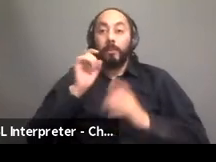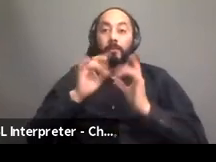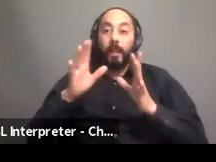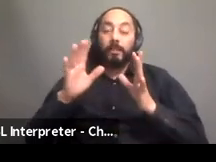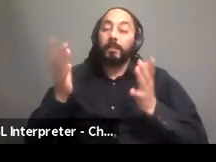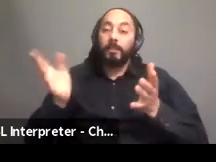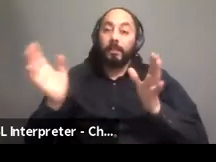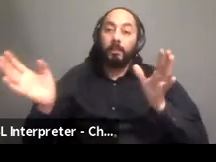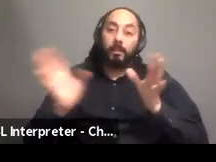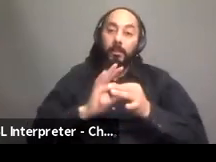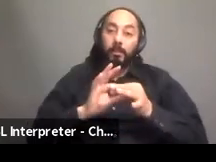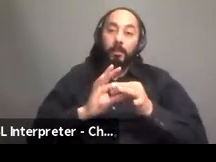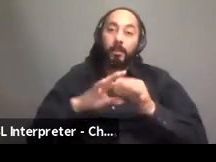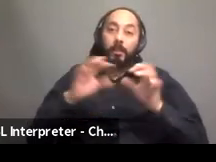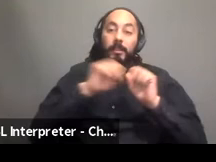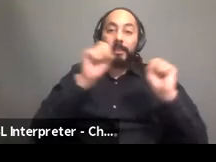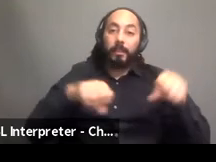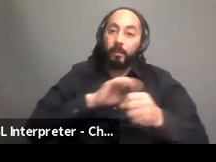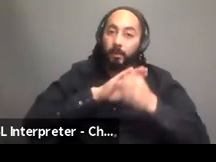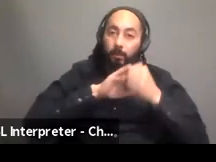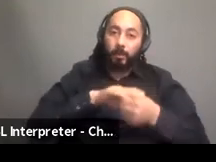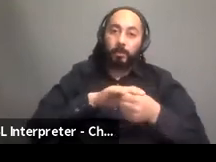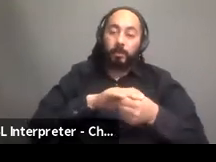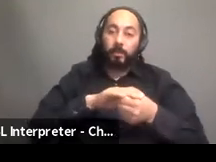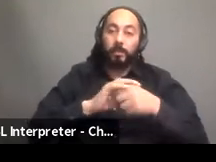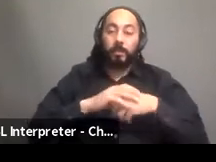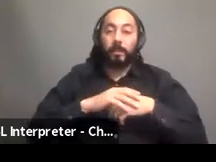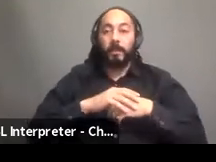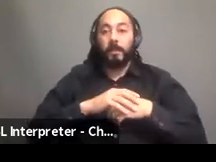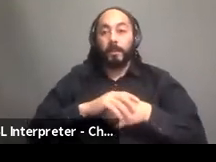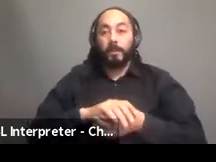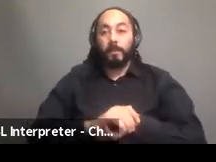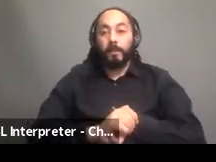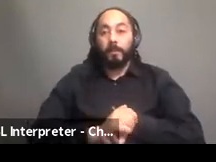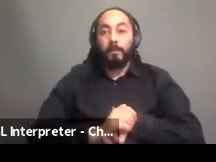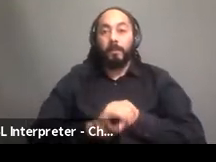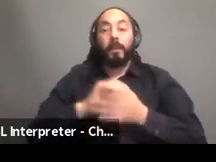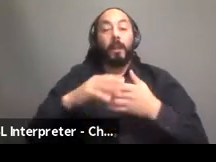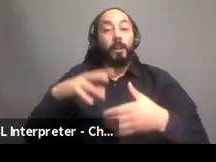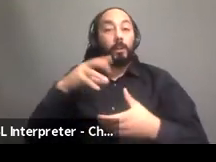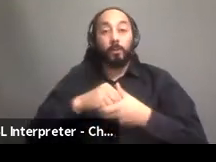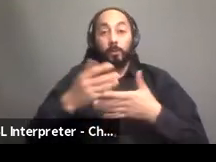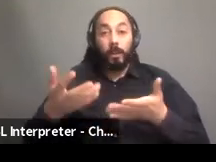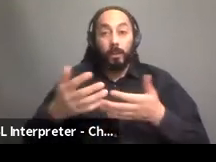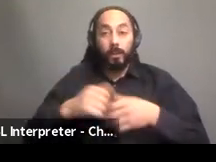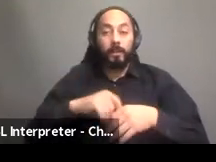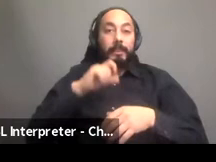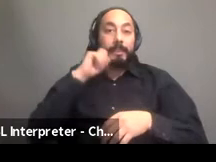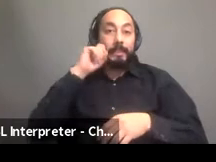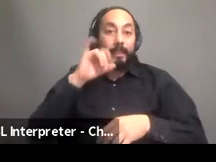to acts of systemic oppression, including but not limited to